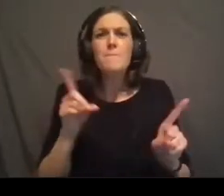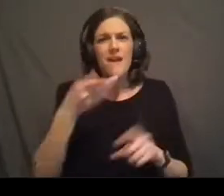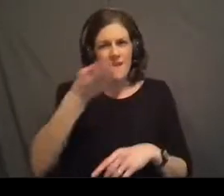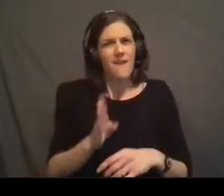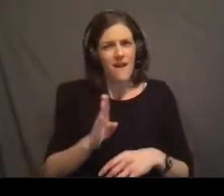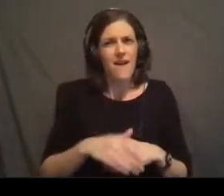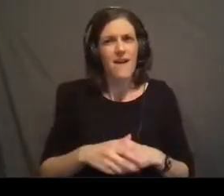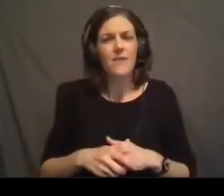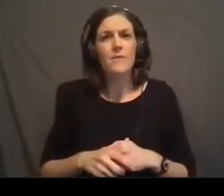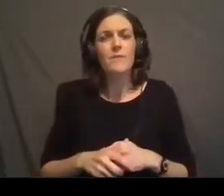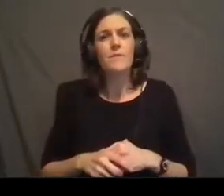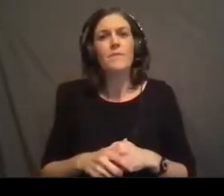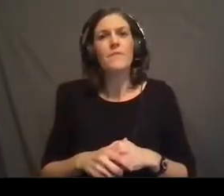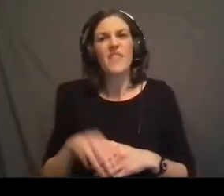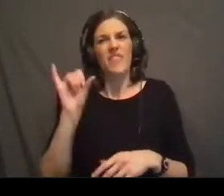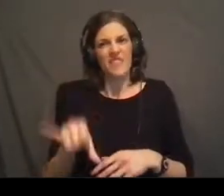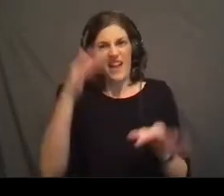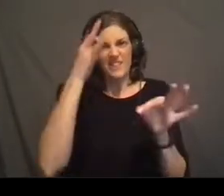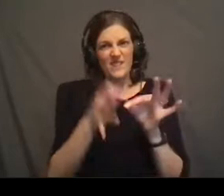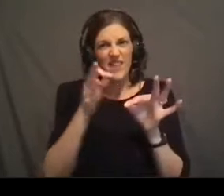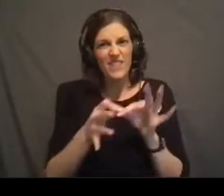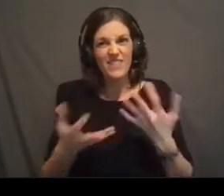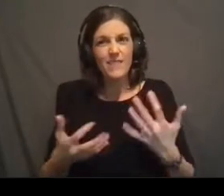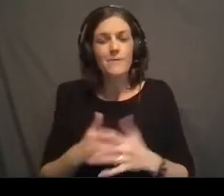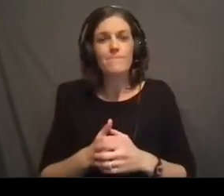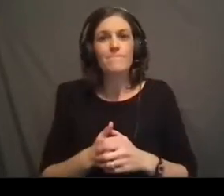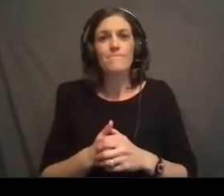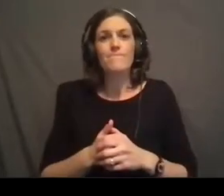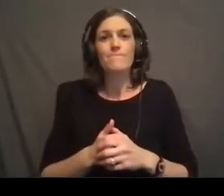God. That's faith.